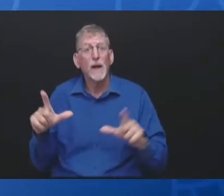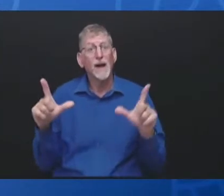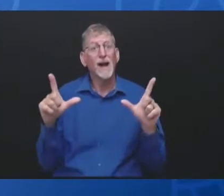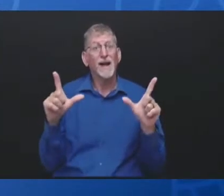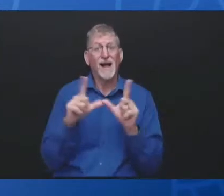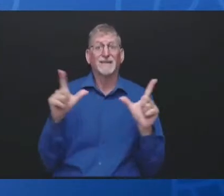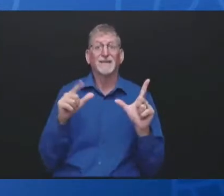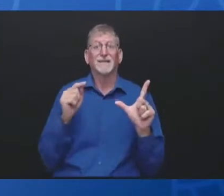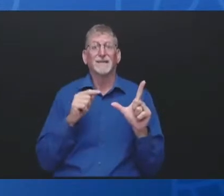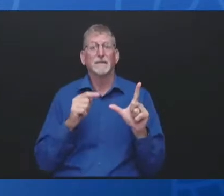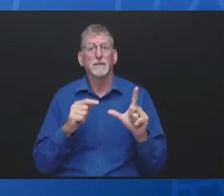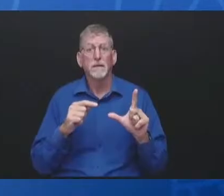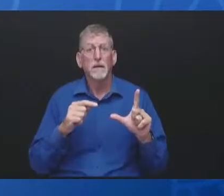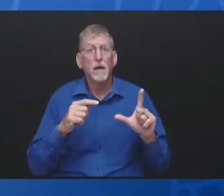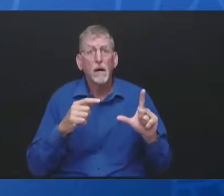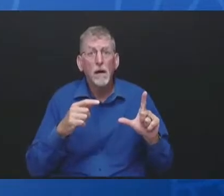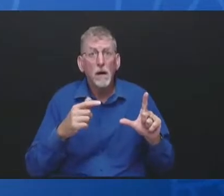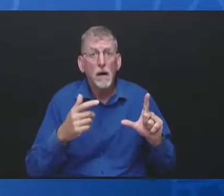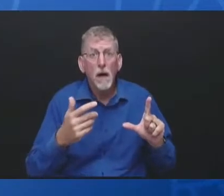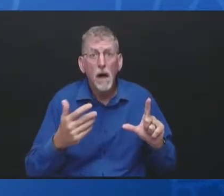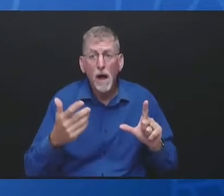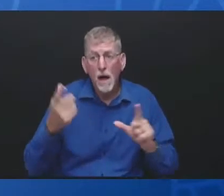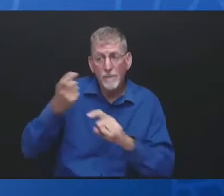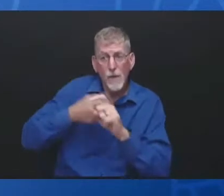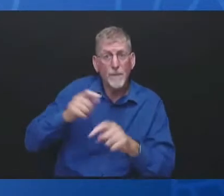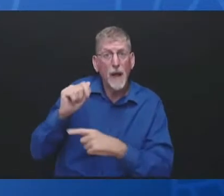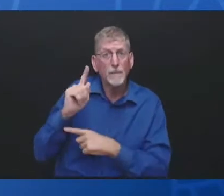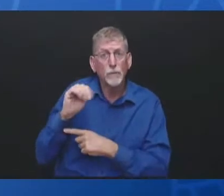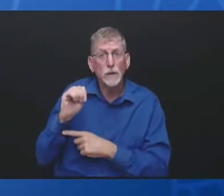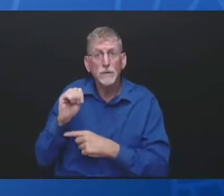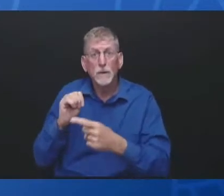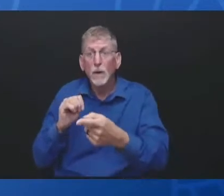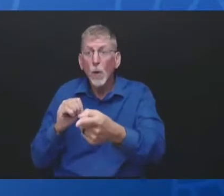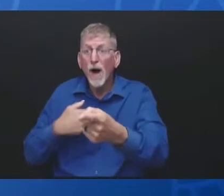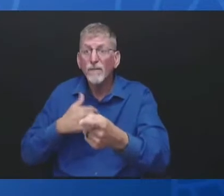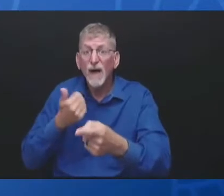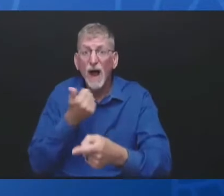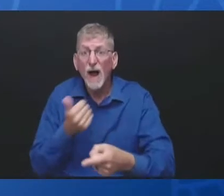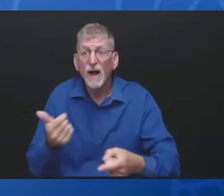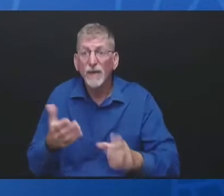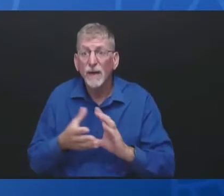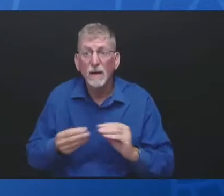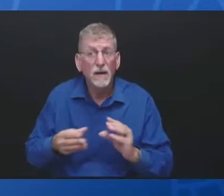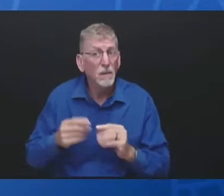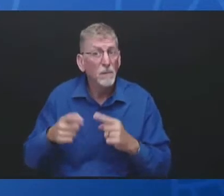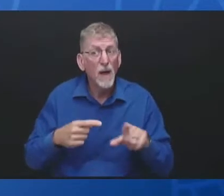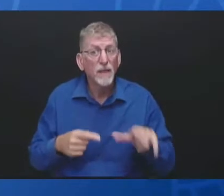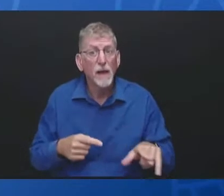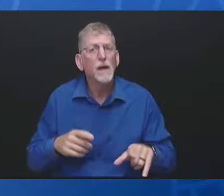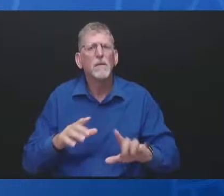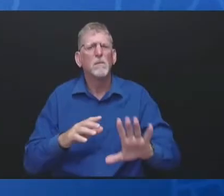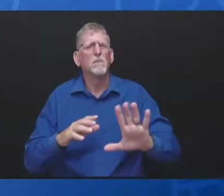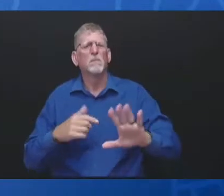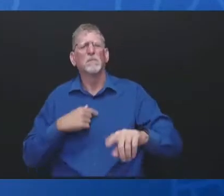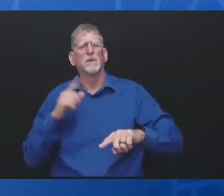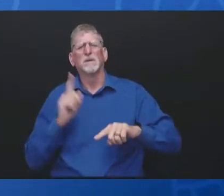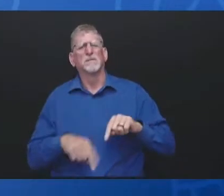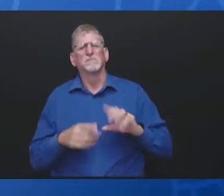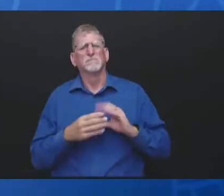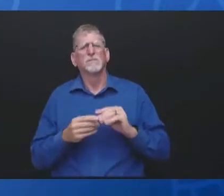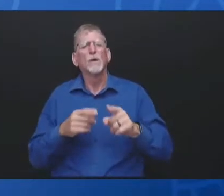that's been granted? I can't speak to that at all, but what I can say is actually your timeline on the Chevron license is wrong. It's tonight